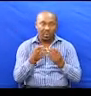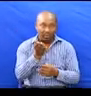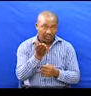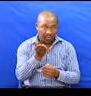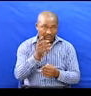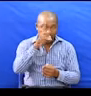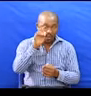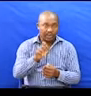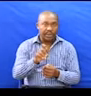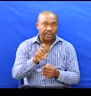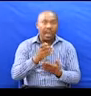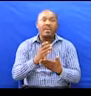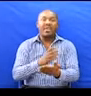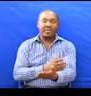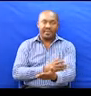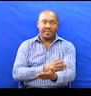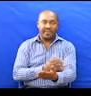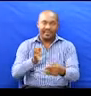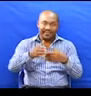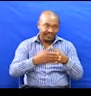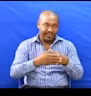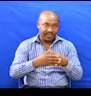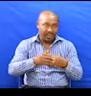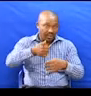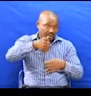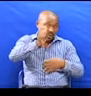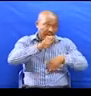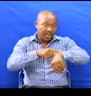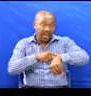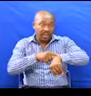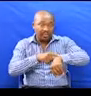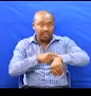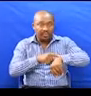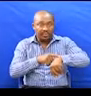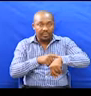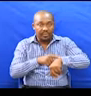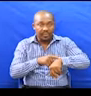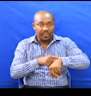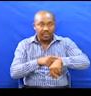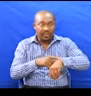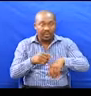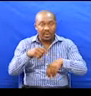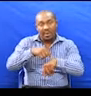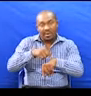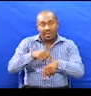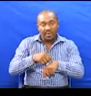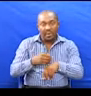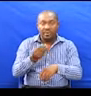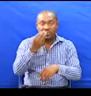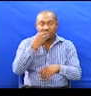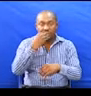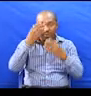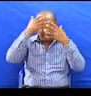let me provide you with a question that you are going to perform it individually at your own. When you will be eating